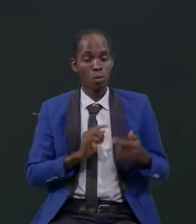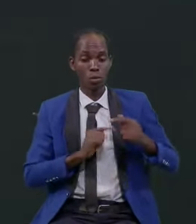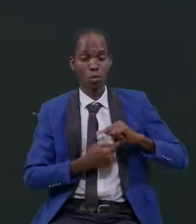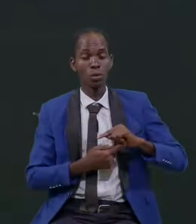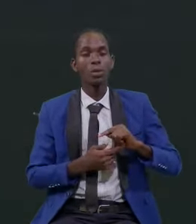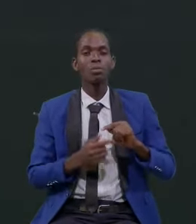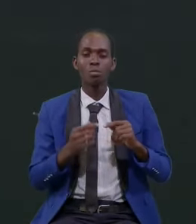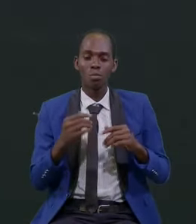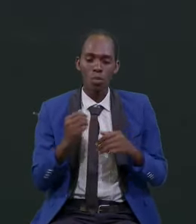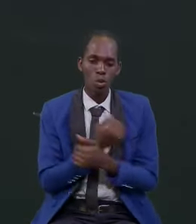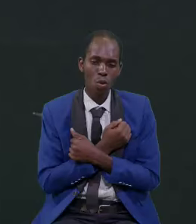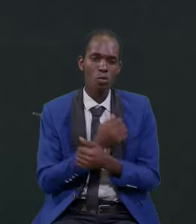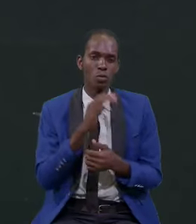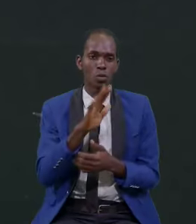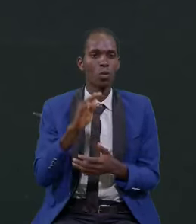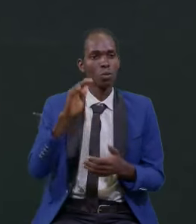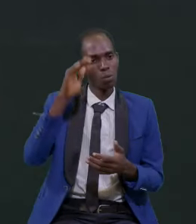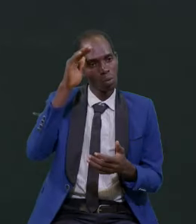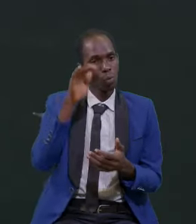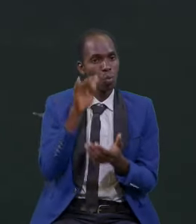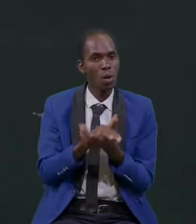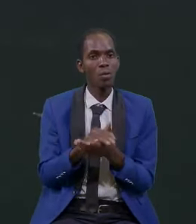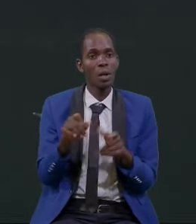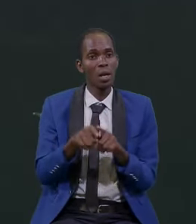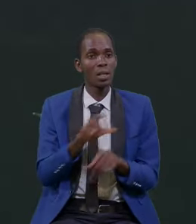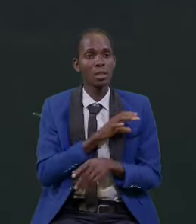also loved the church and gave